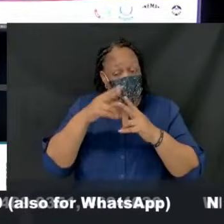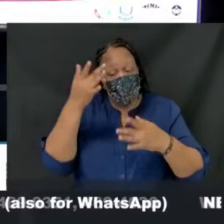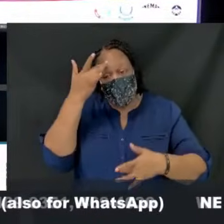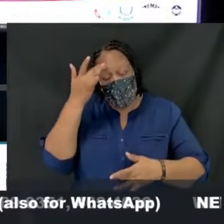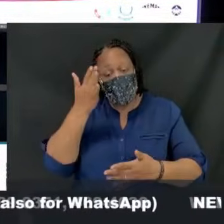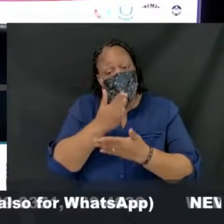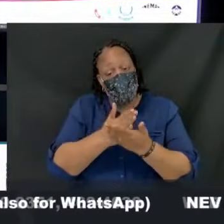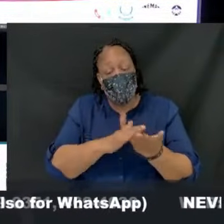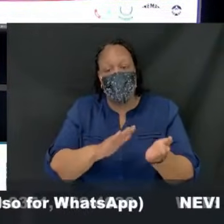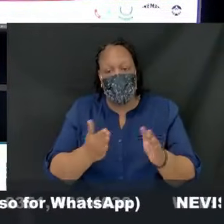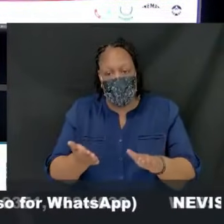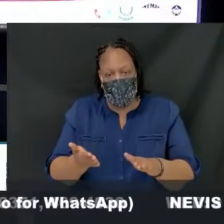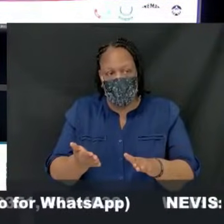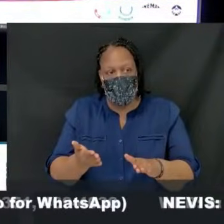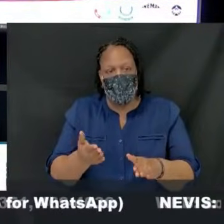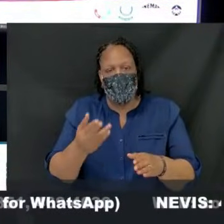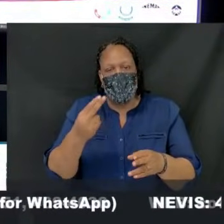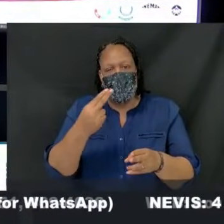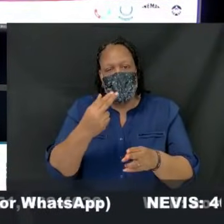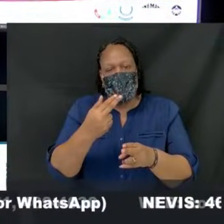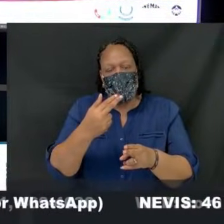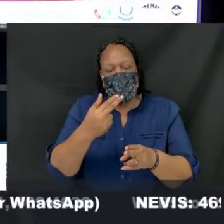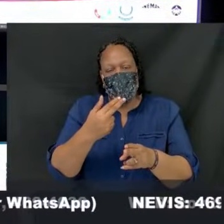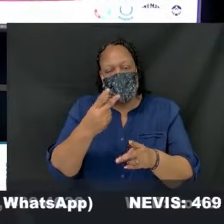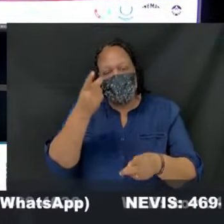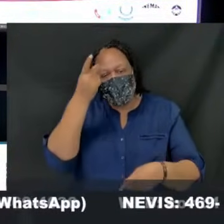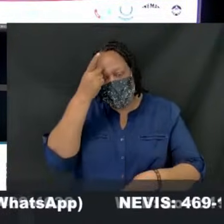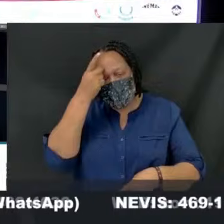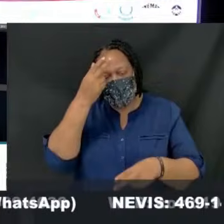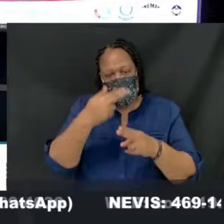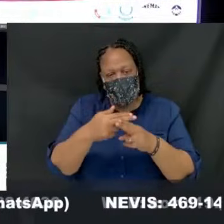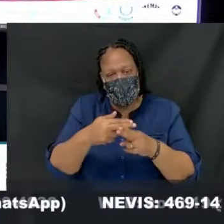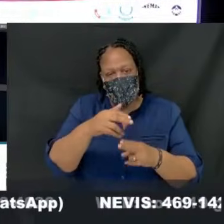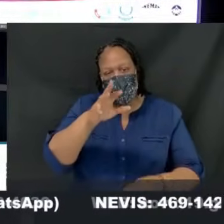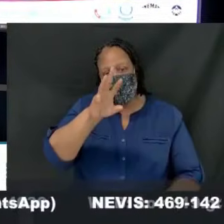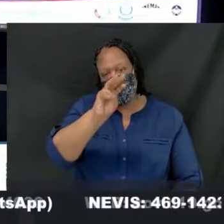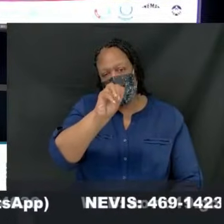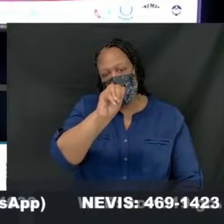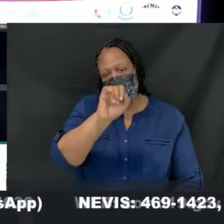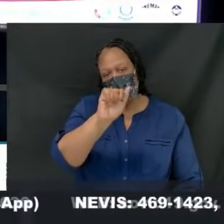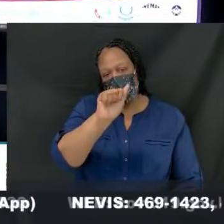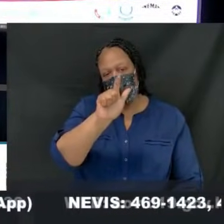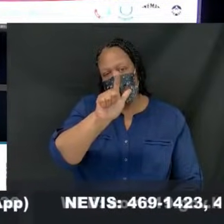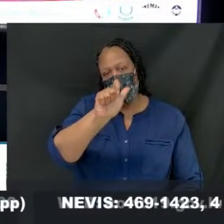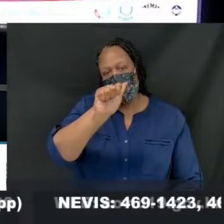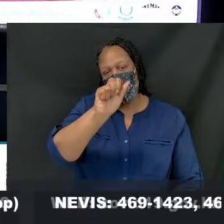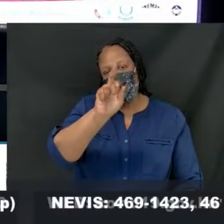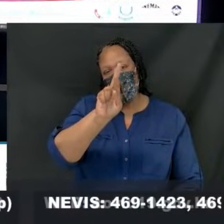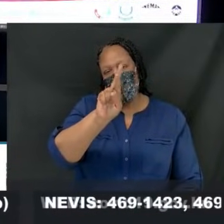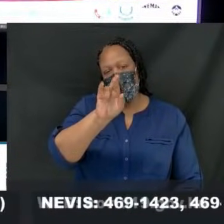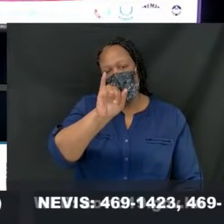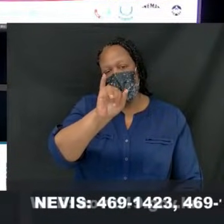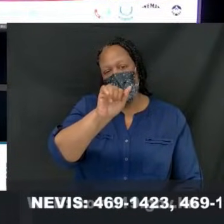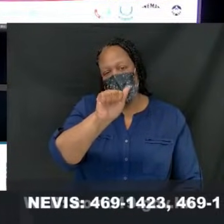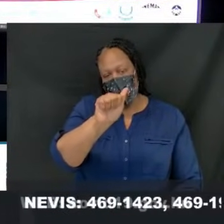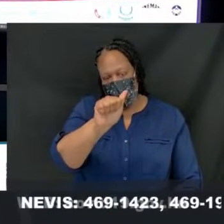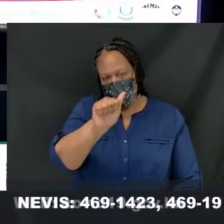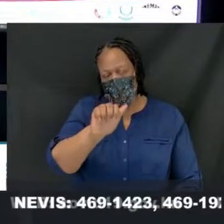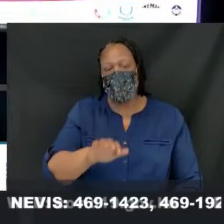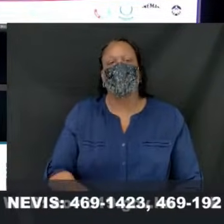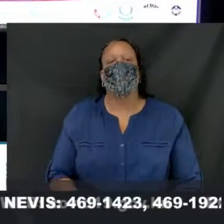them African children. And the World Health Organization has approved a